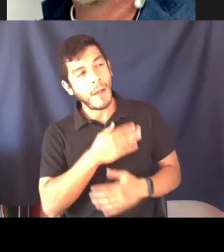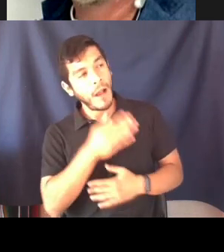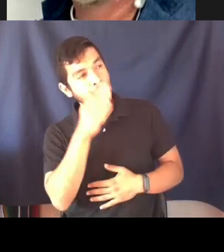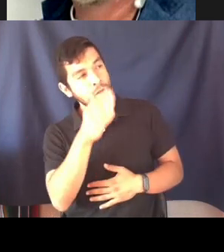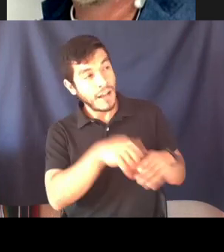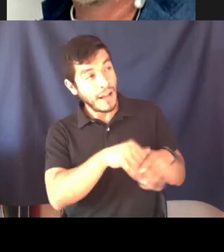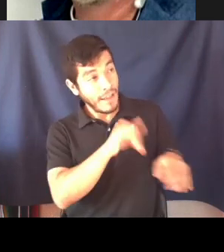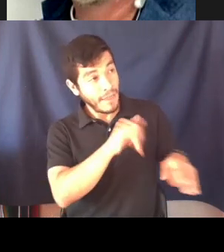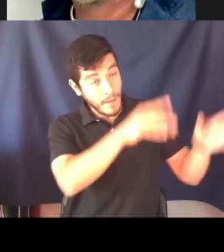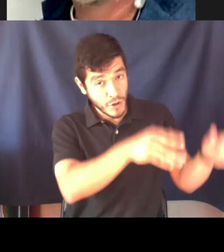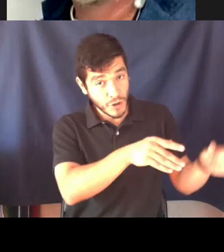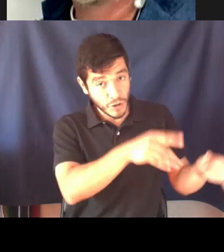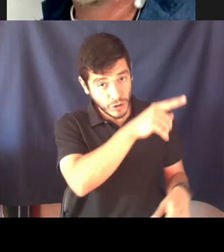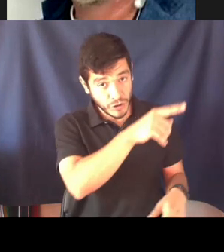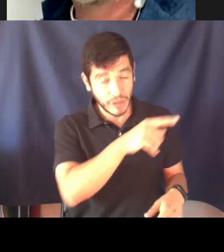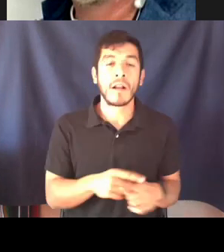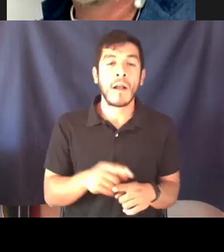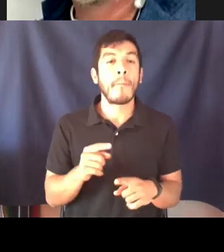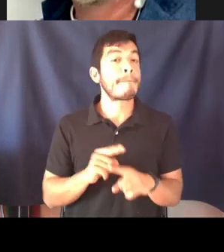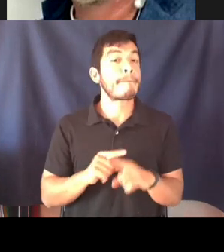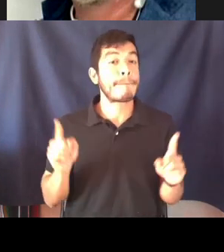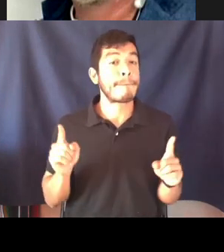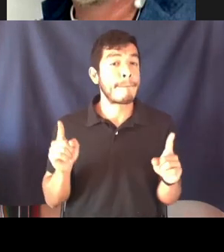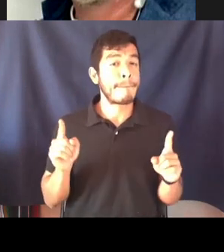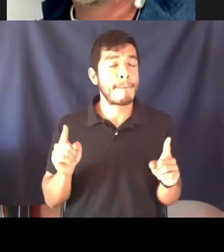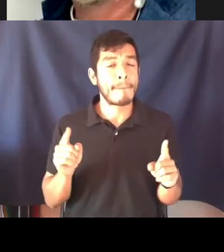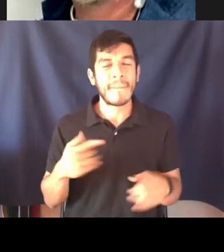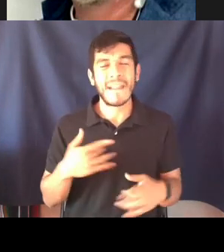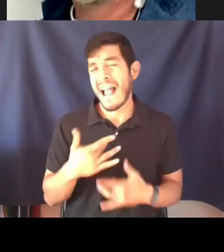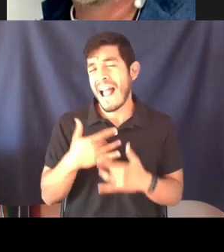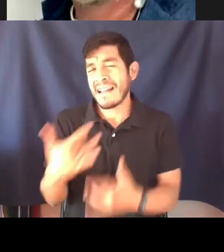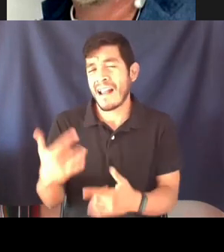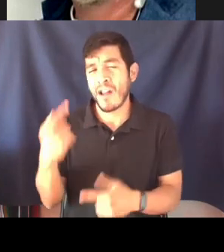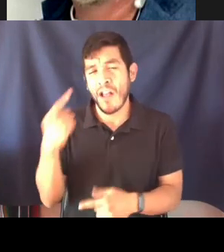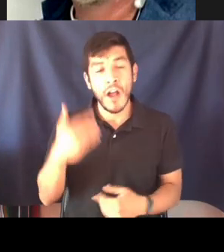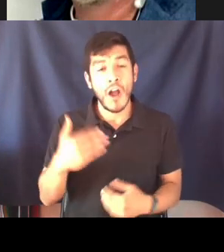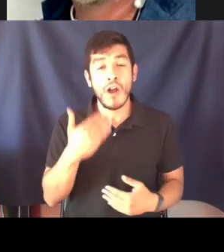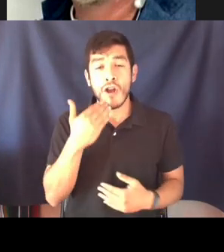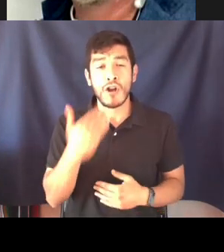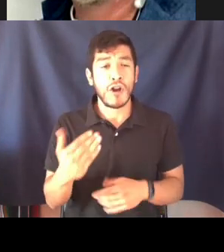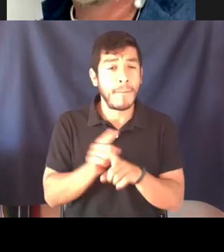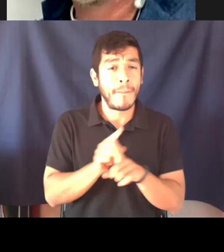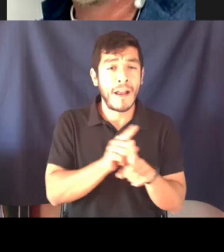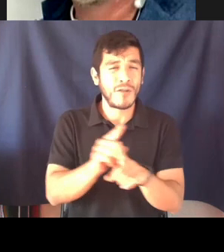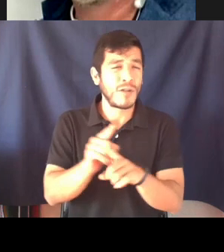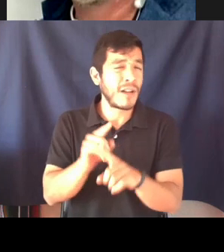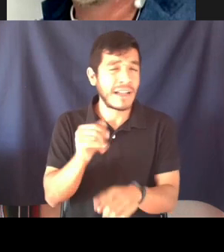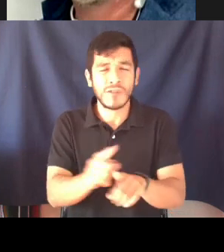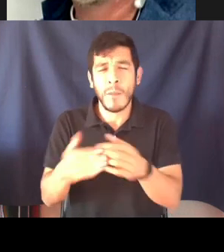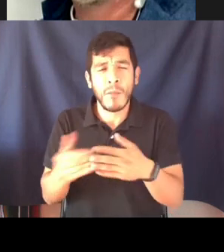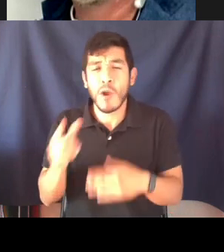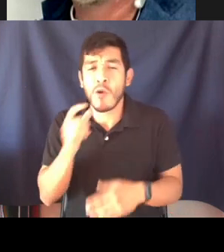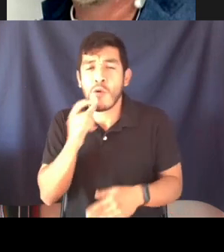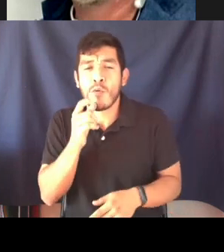But I tend to think that good mentoring is good mentoring, and that as long as that mentor is bringing, you know, kind